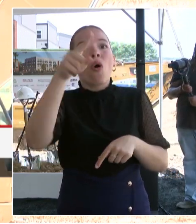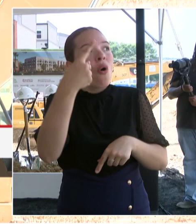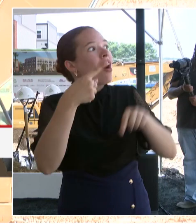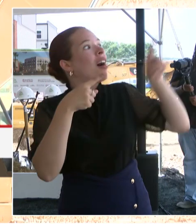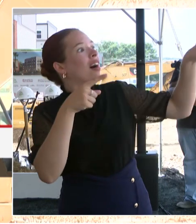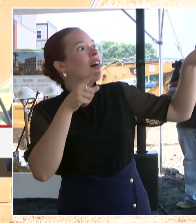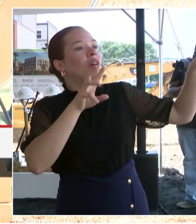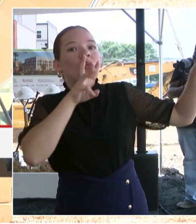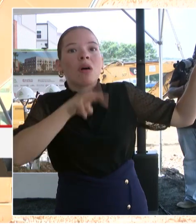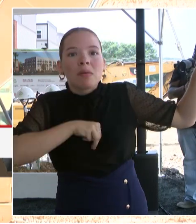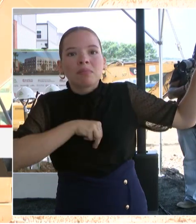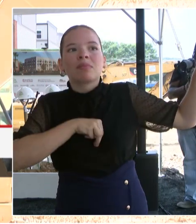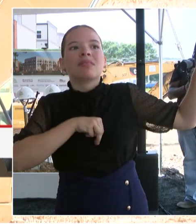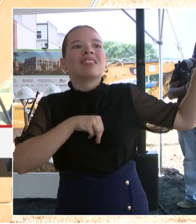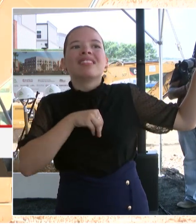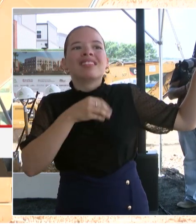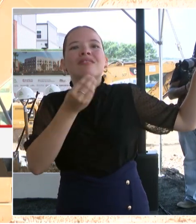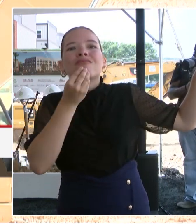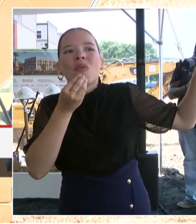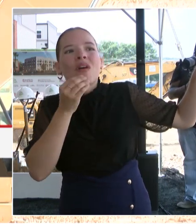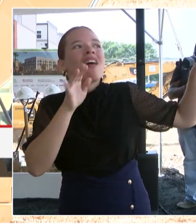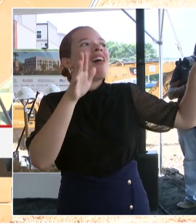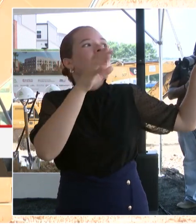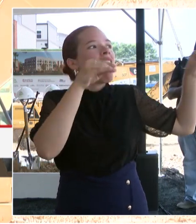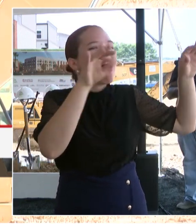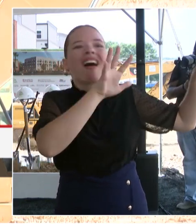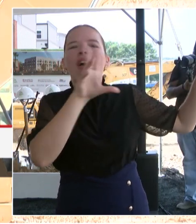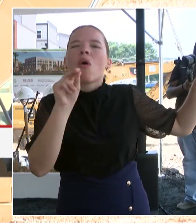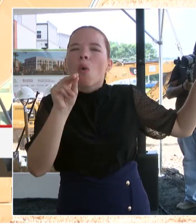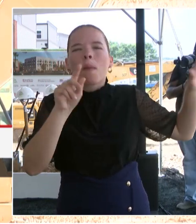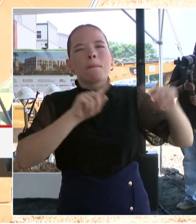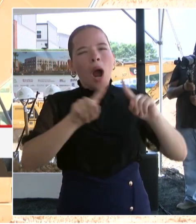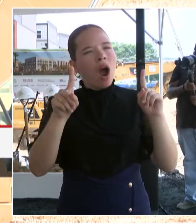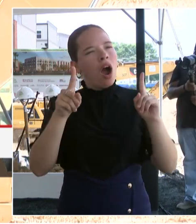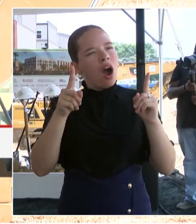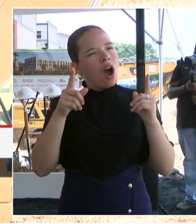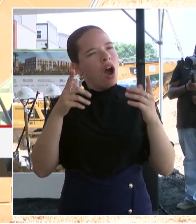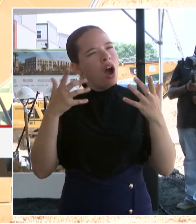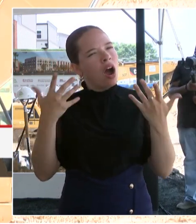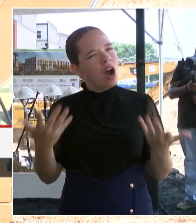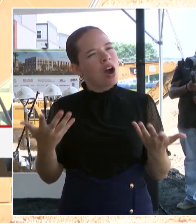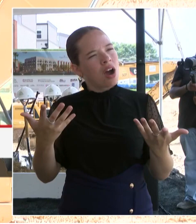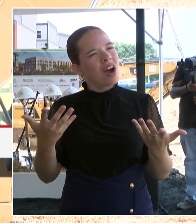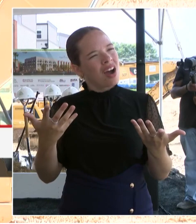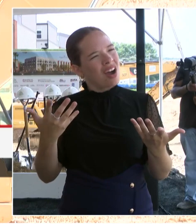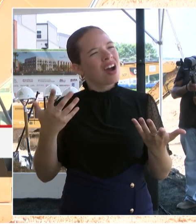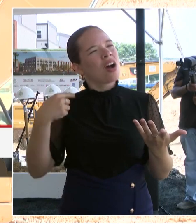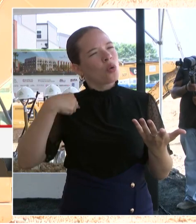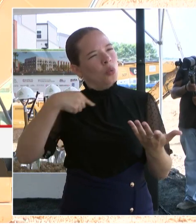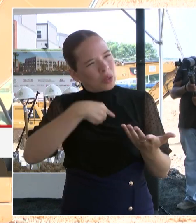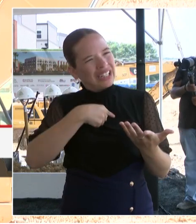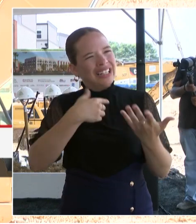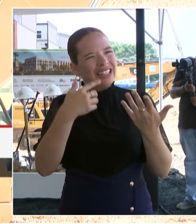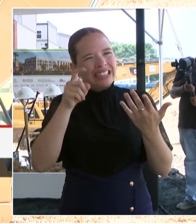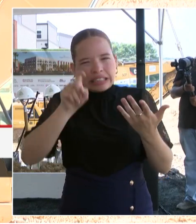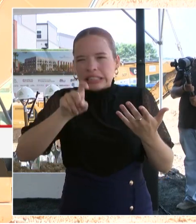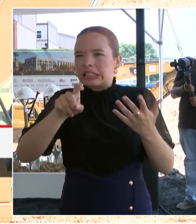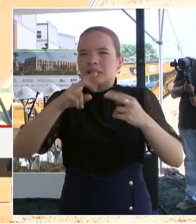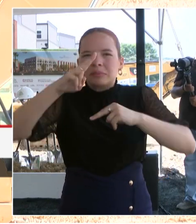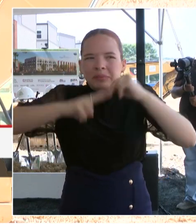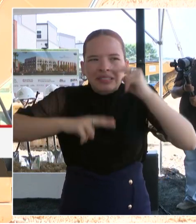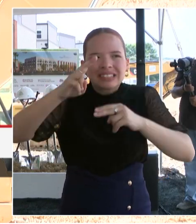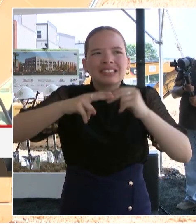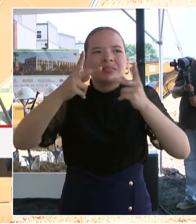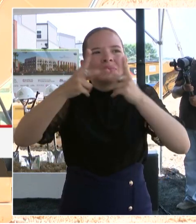But we are developing on a transit-oriented node, right? So people can come into the city through Riggs